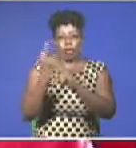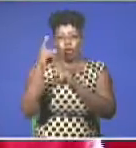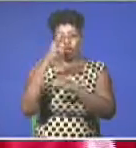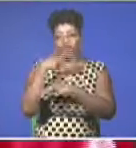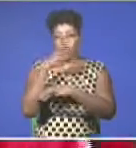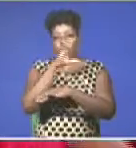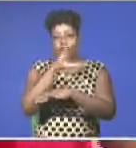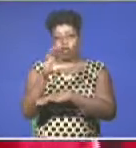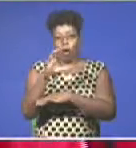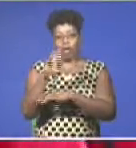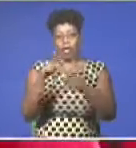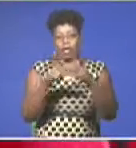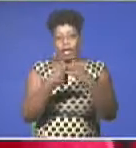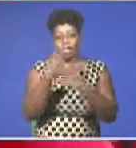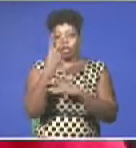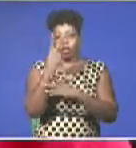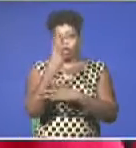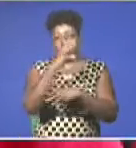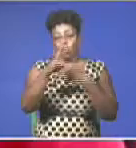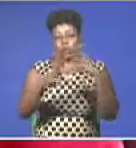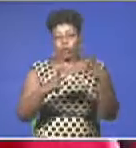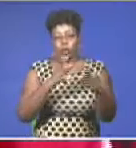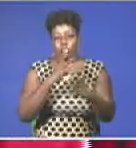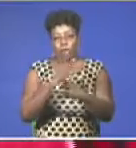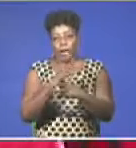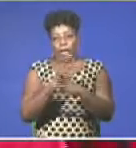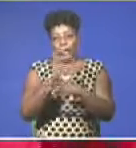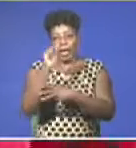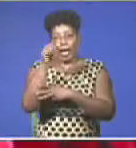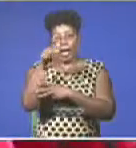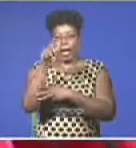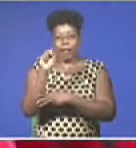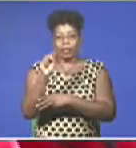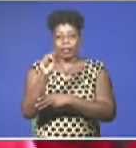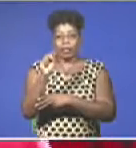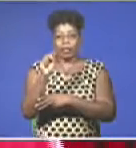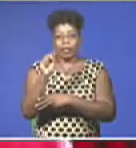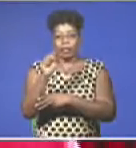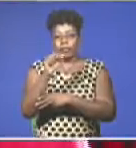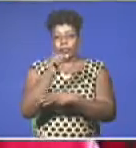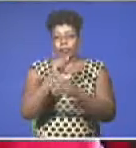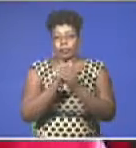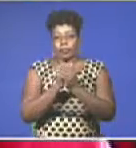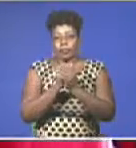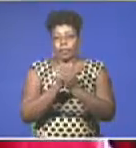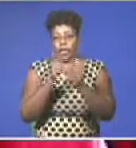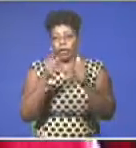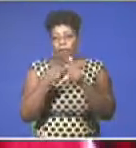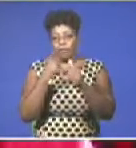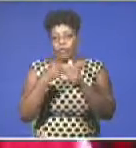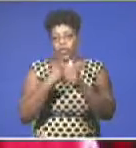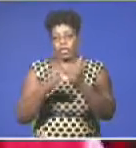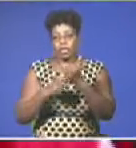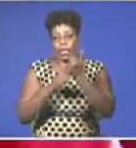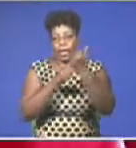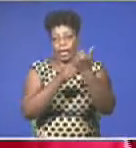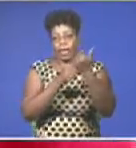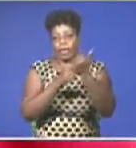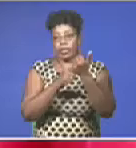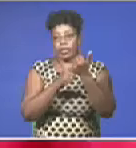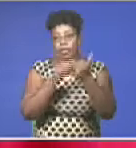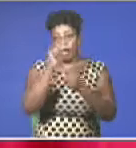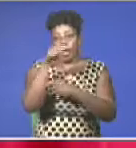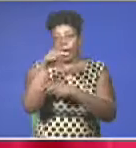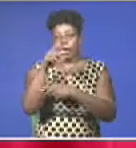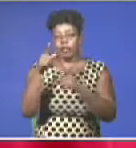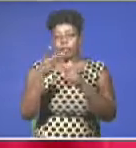Cross has launched two worldwide apps. They are the Hazard IFRC apps and the First Aid IFRC apps. And both